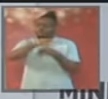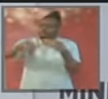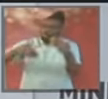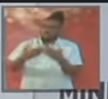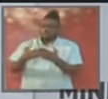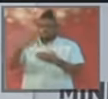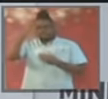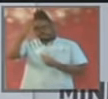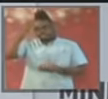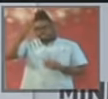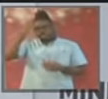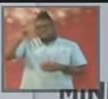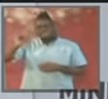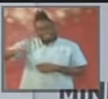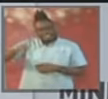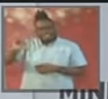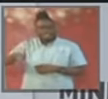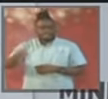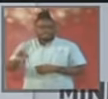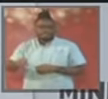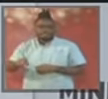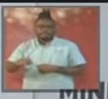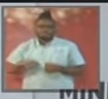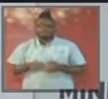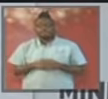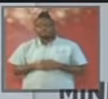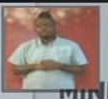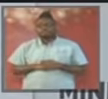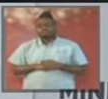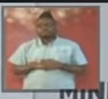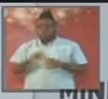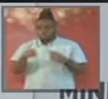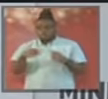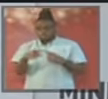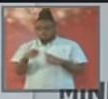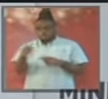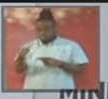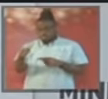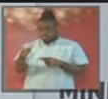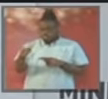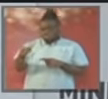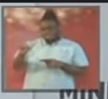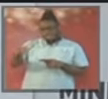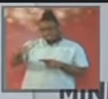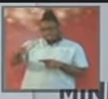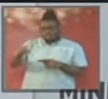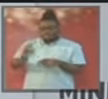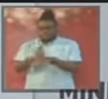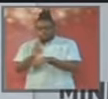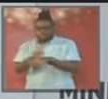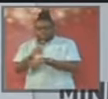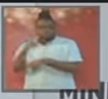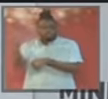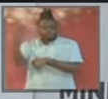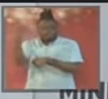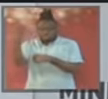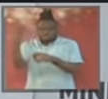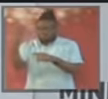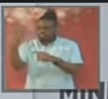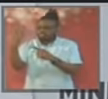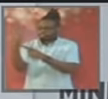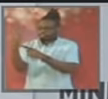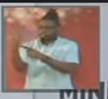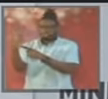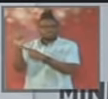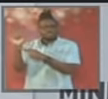that leads to what is called emergency use listing. So there's a pre-submission of